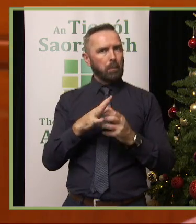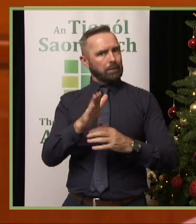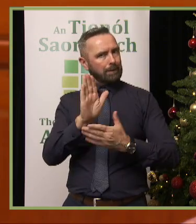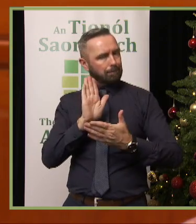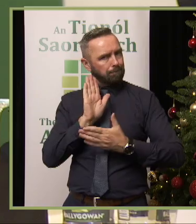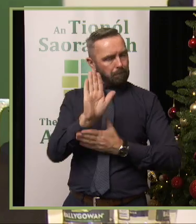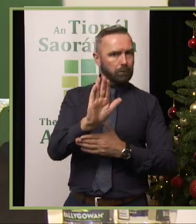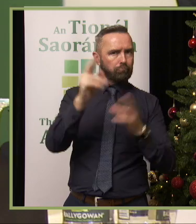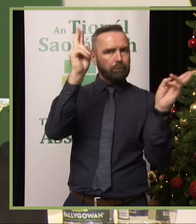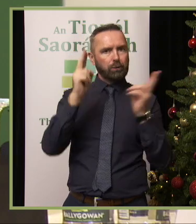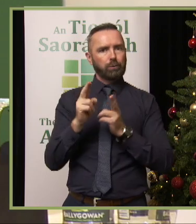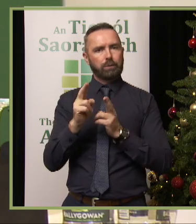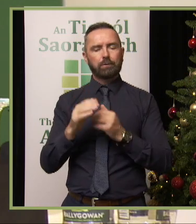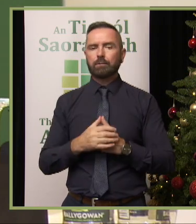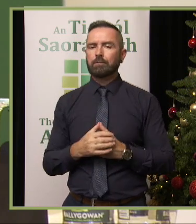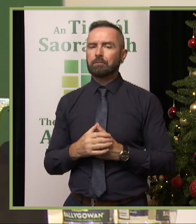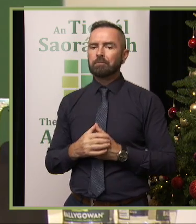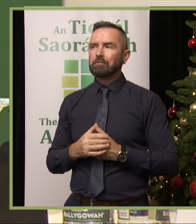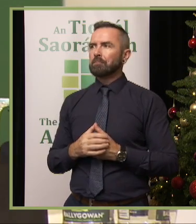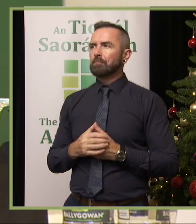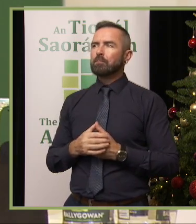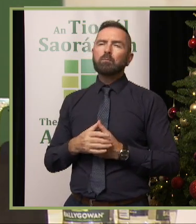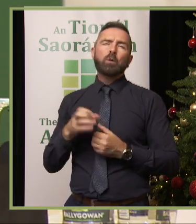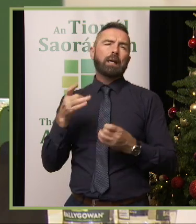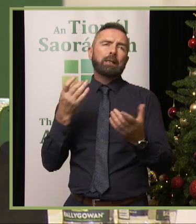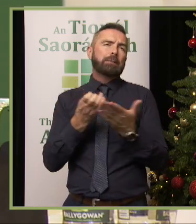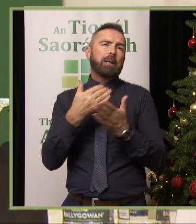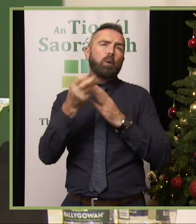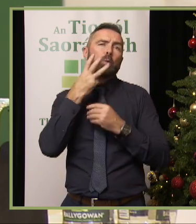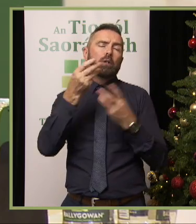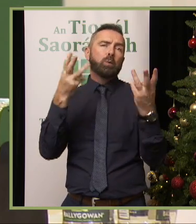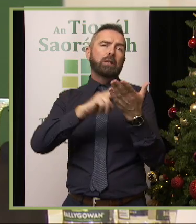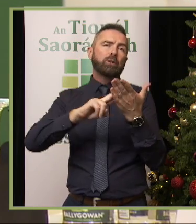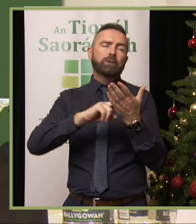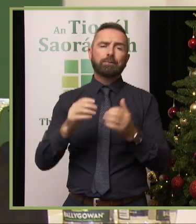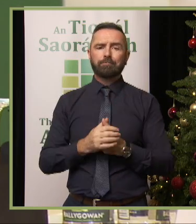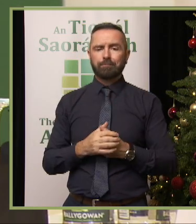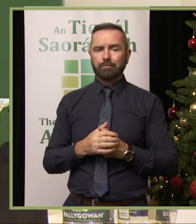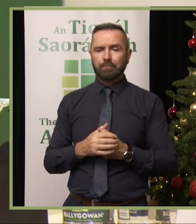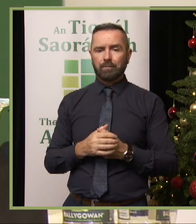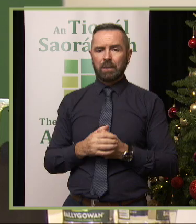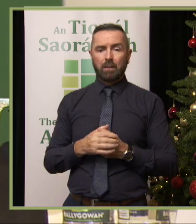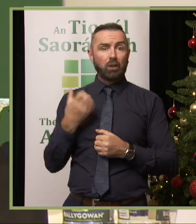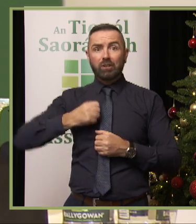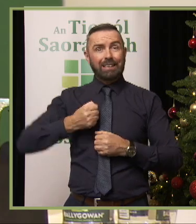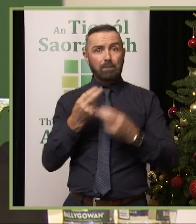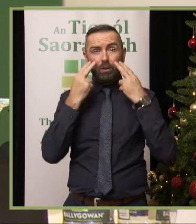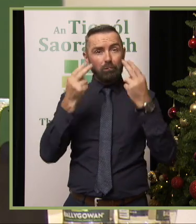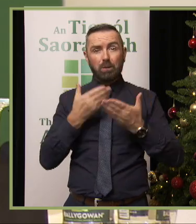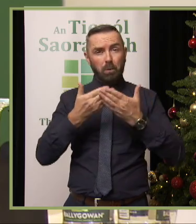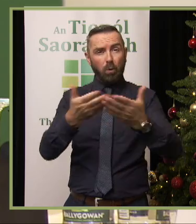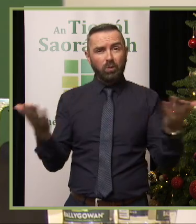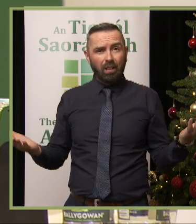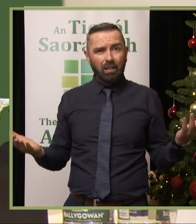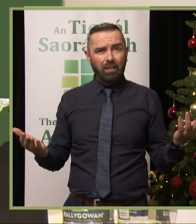reduced. So can you put that into a succinct wording, Nessa? Is it the original? We just keep the original proposal, keep